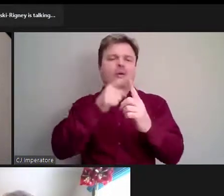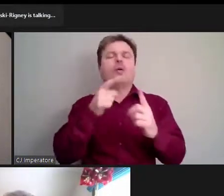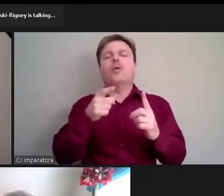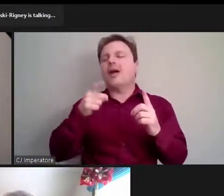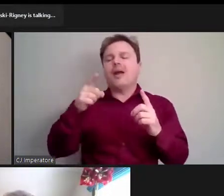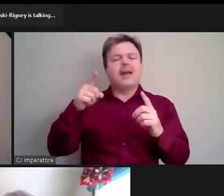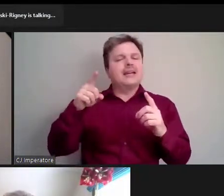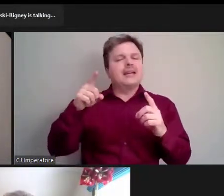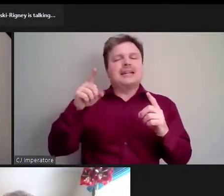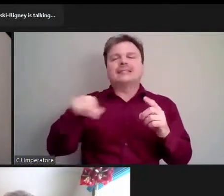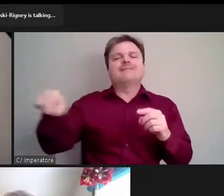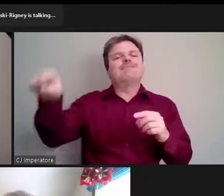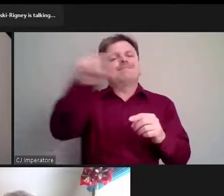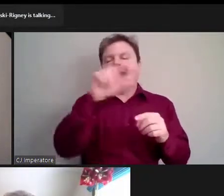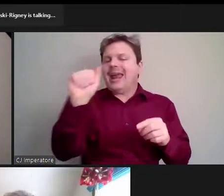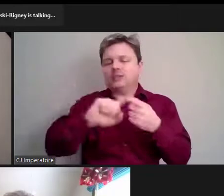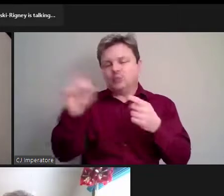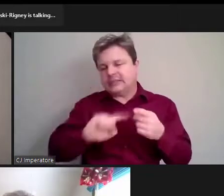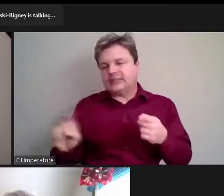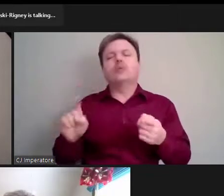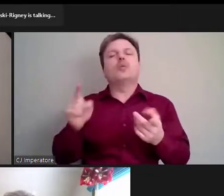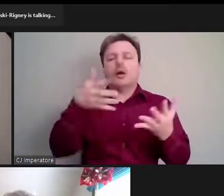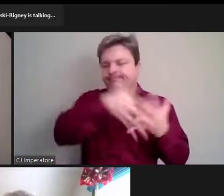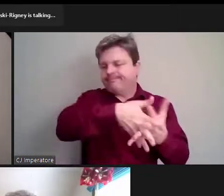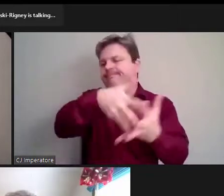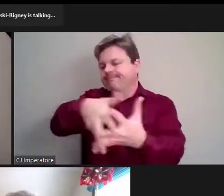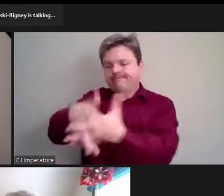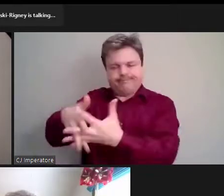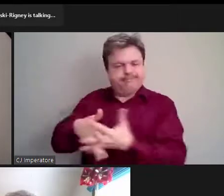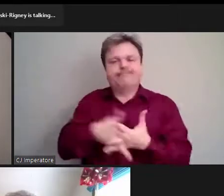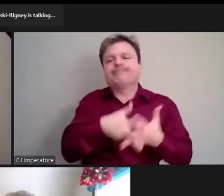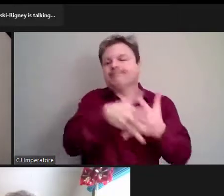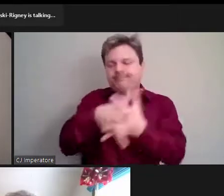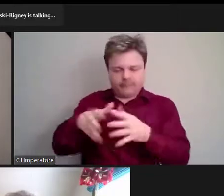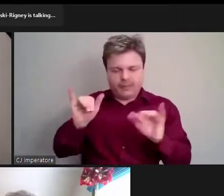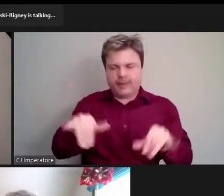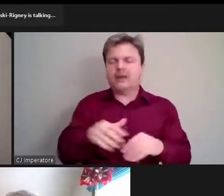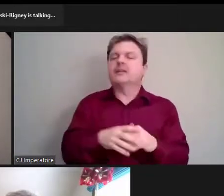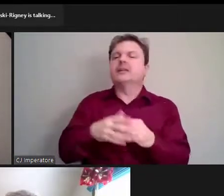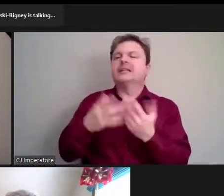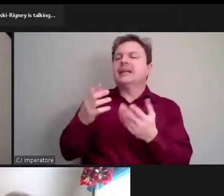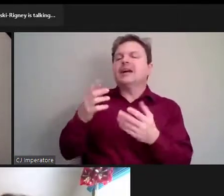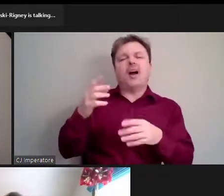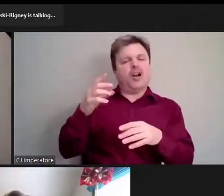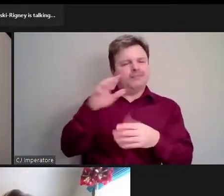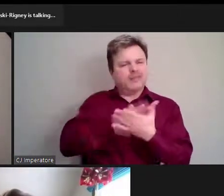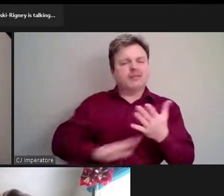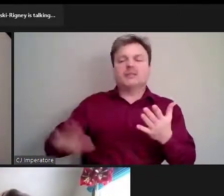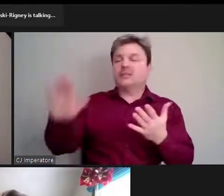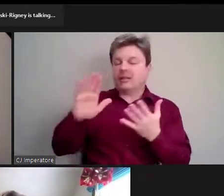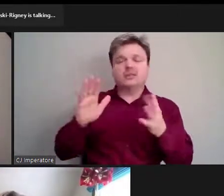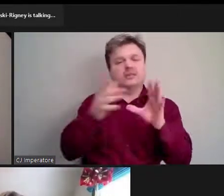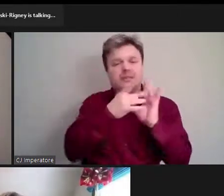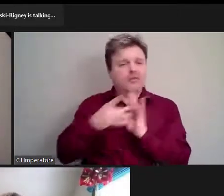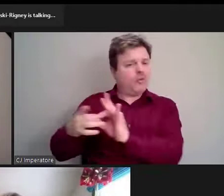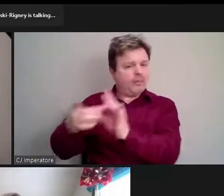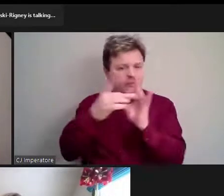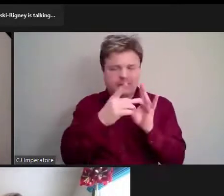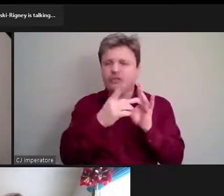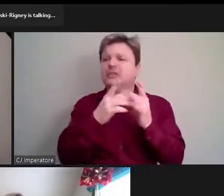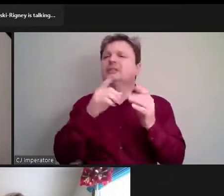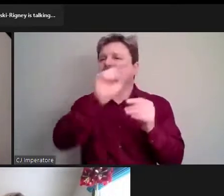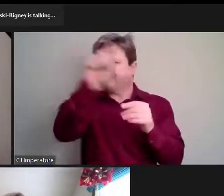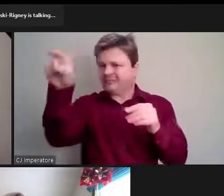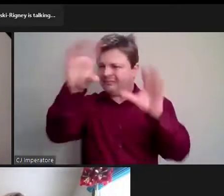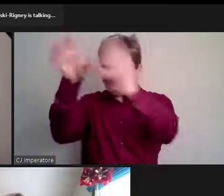everything we are doing. We're trying to expand our campus partnerships and collaborations so that this kind of has tendrils that are